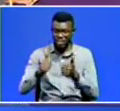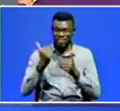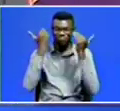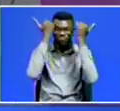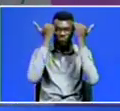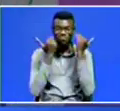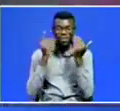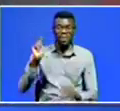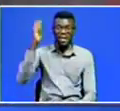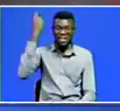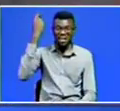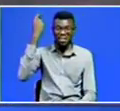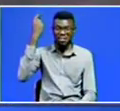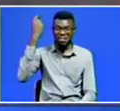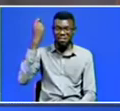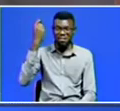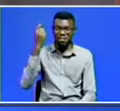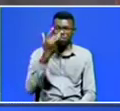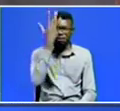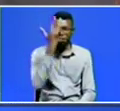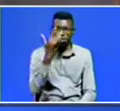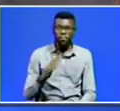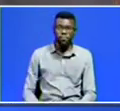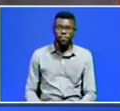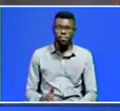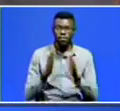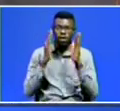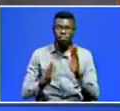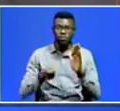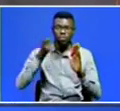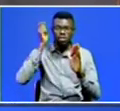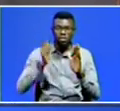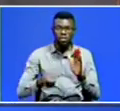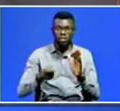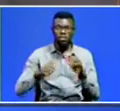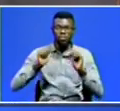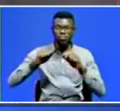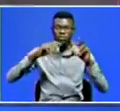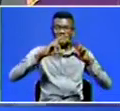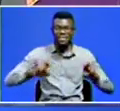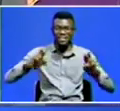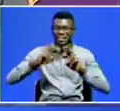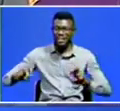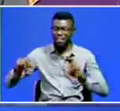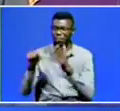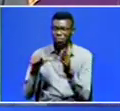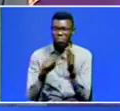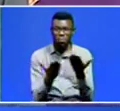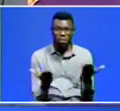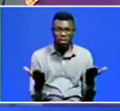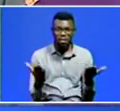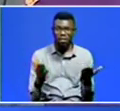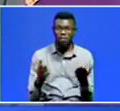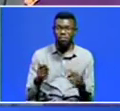of Kenya. It is only a judge who can do assessment of damages. It is only a judge who can say,